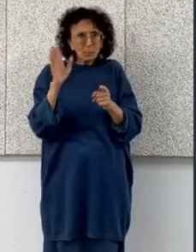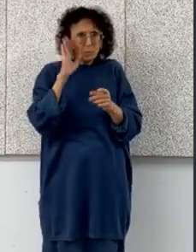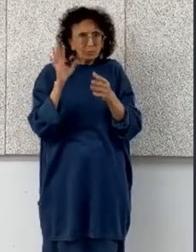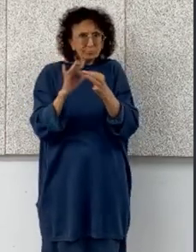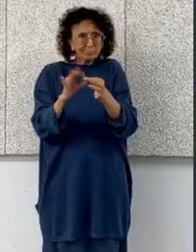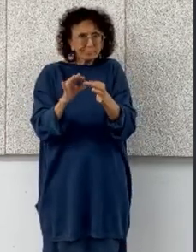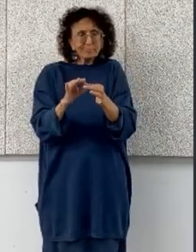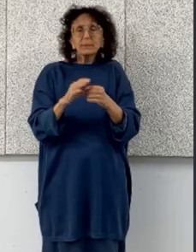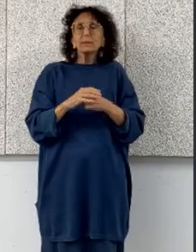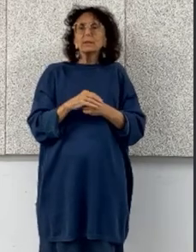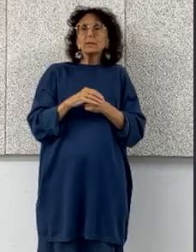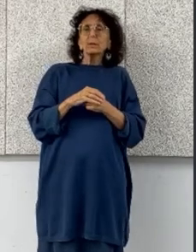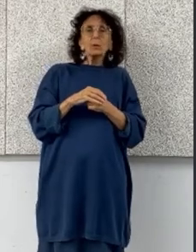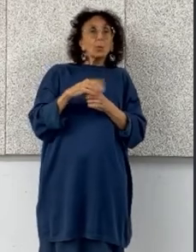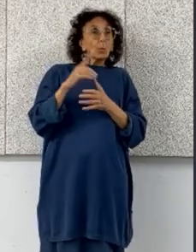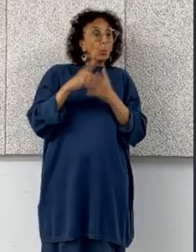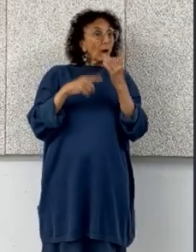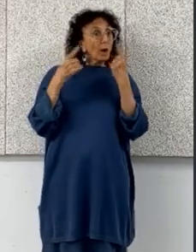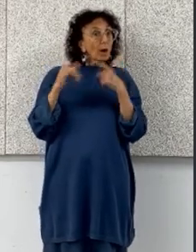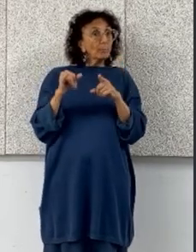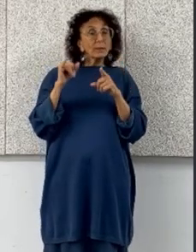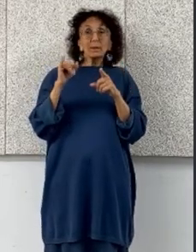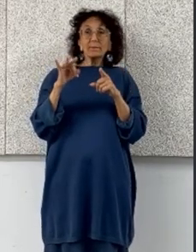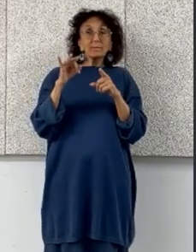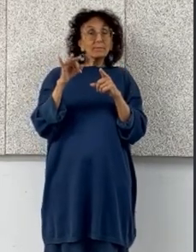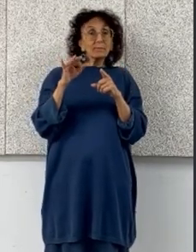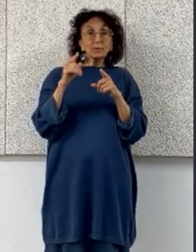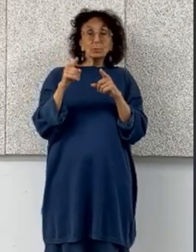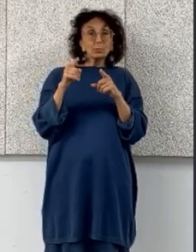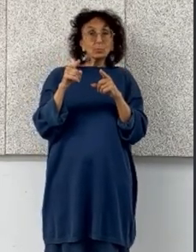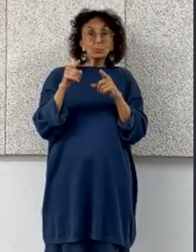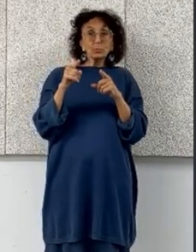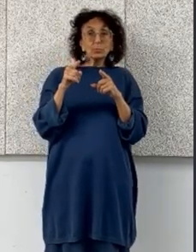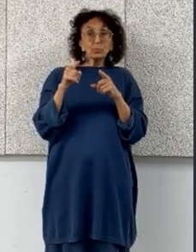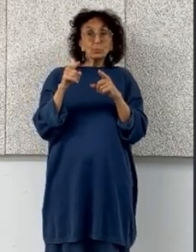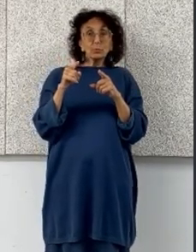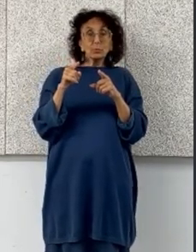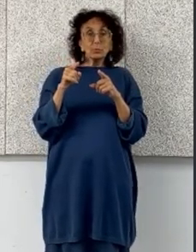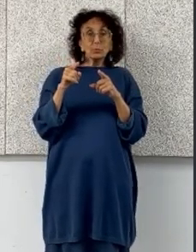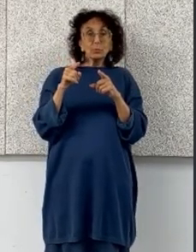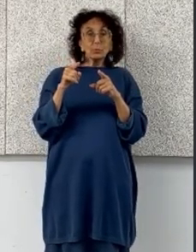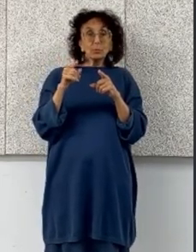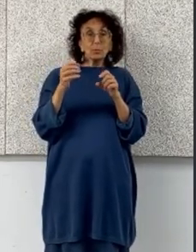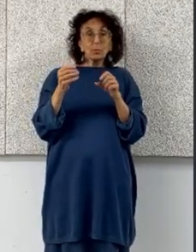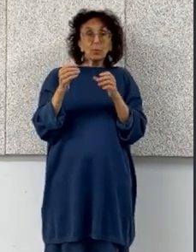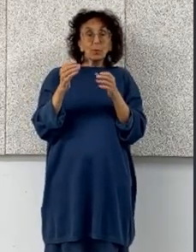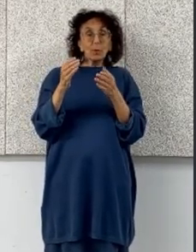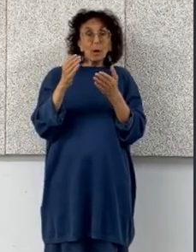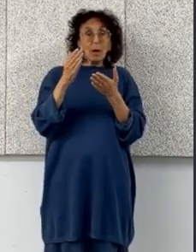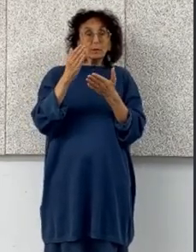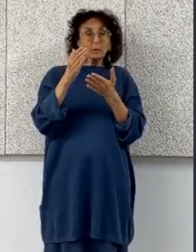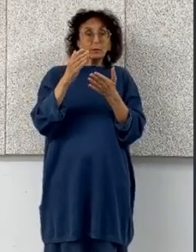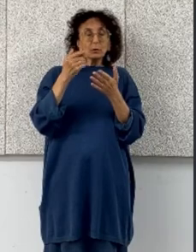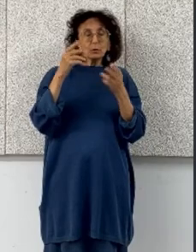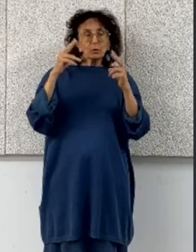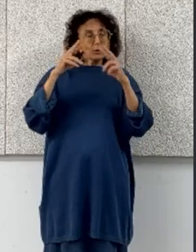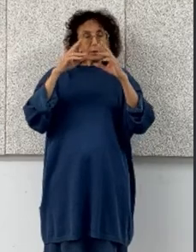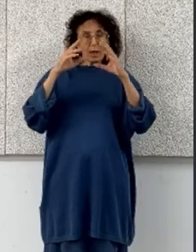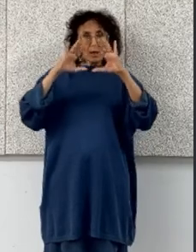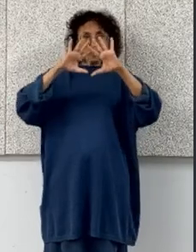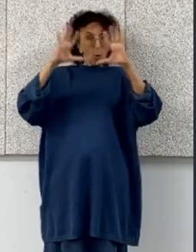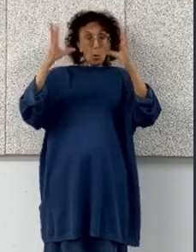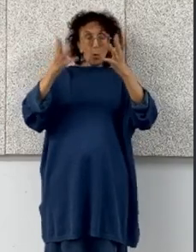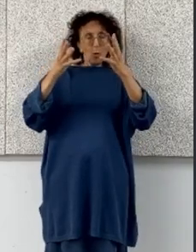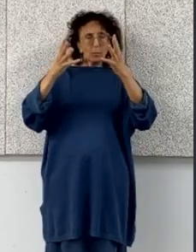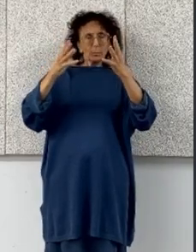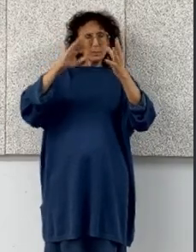point, then what would happen if you like kind of scrapped it for parts and thought about what are the